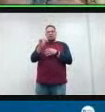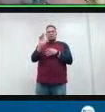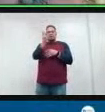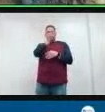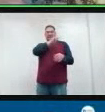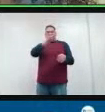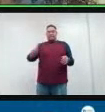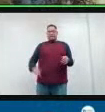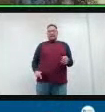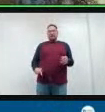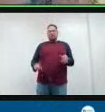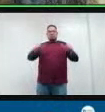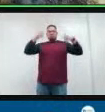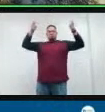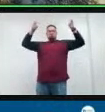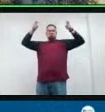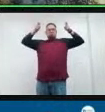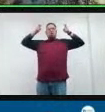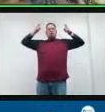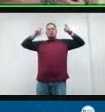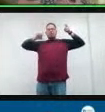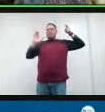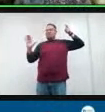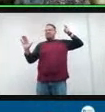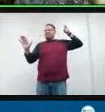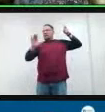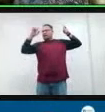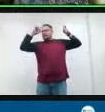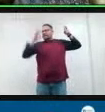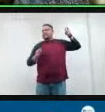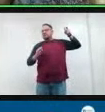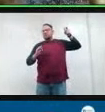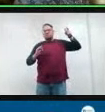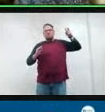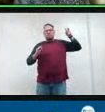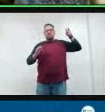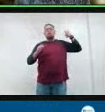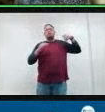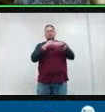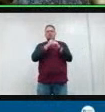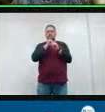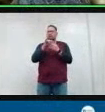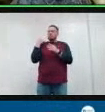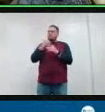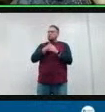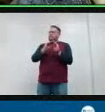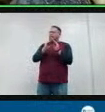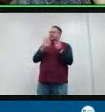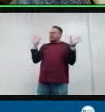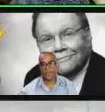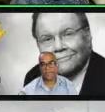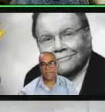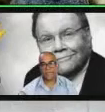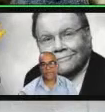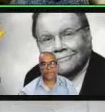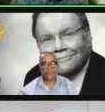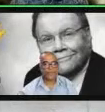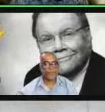not their decision. And I just want to make sure that, we're really clear on that.